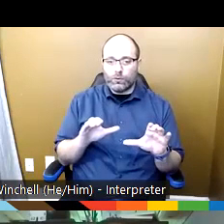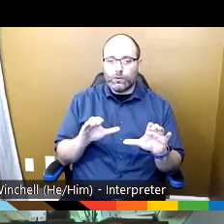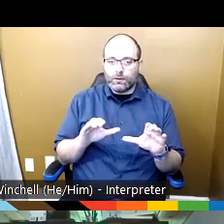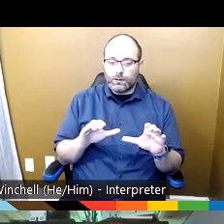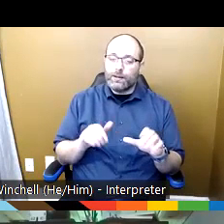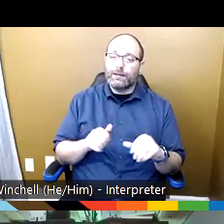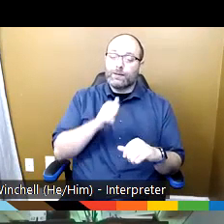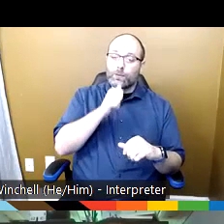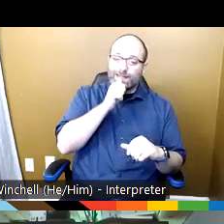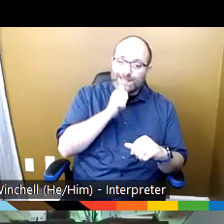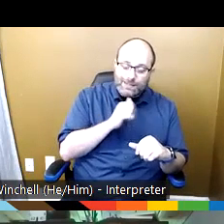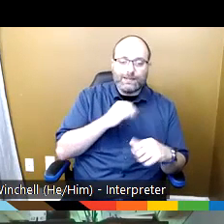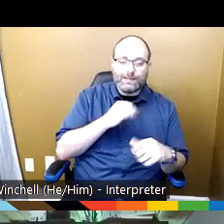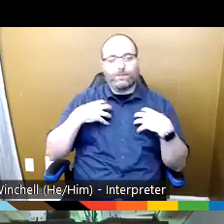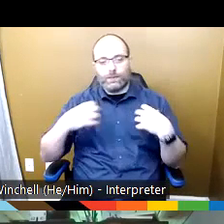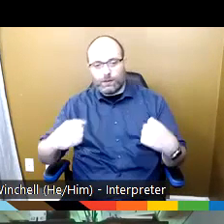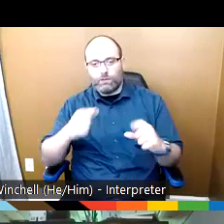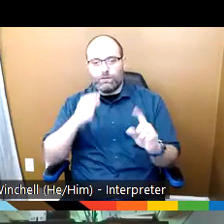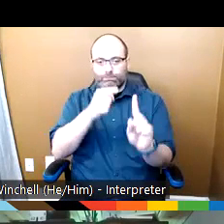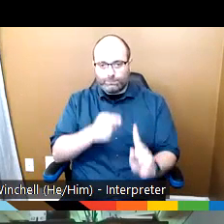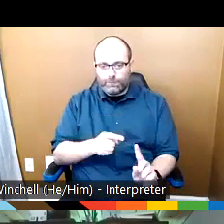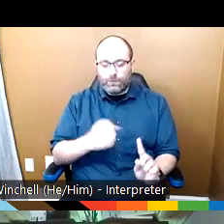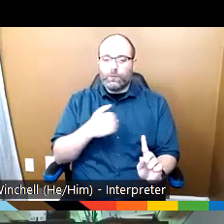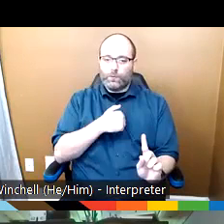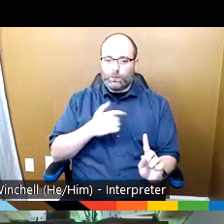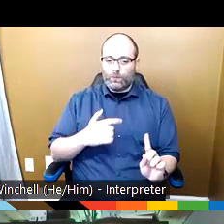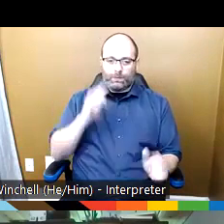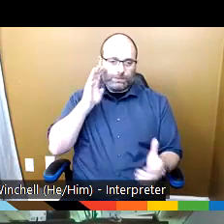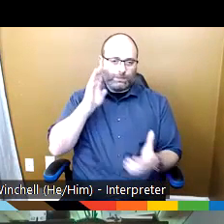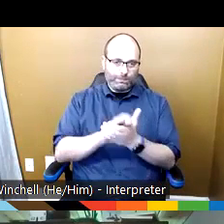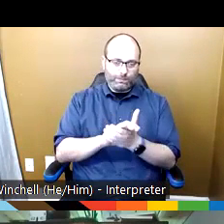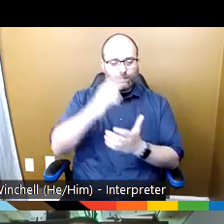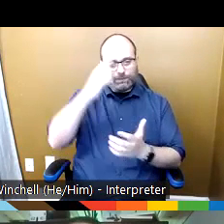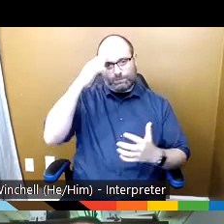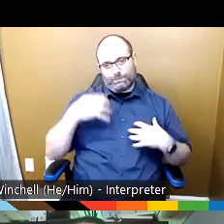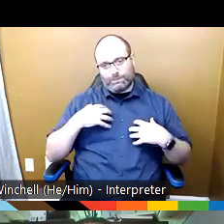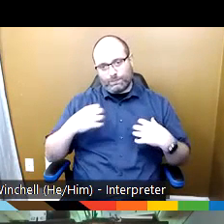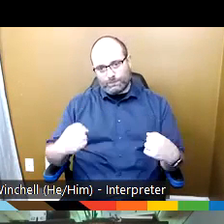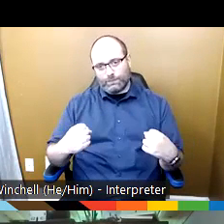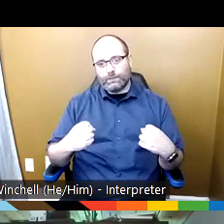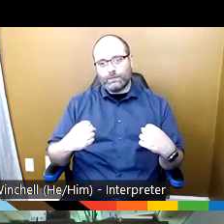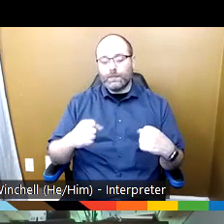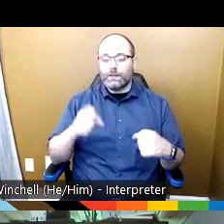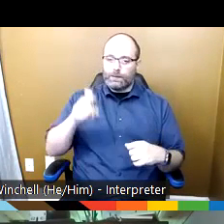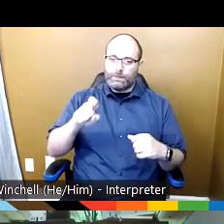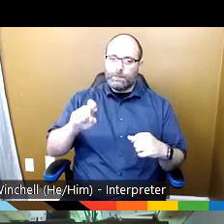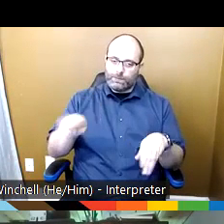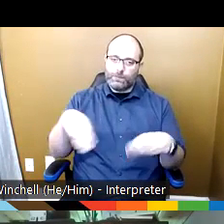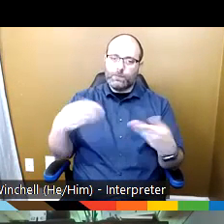and recovery principles. We believe that mental health must